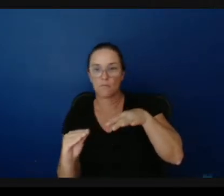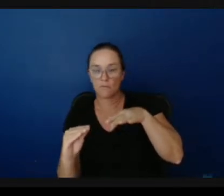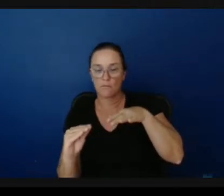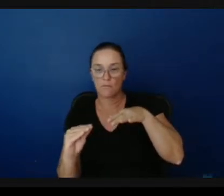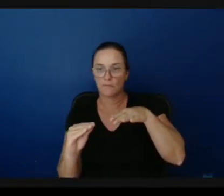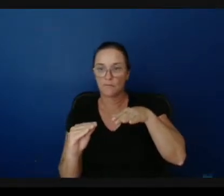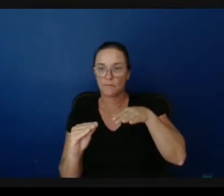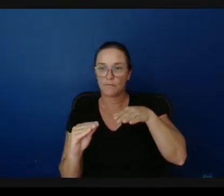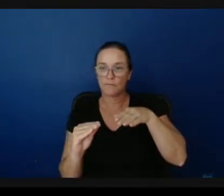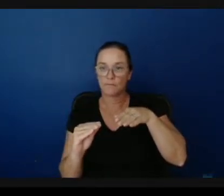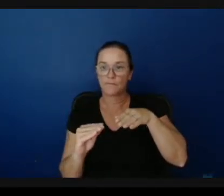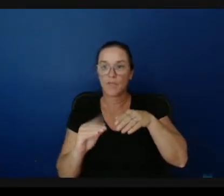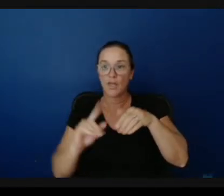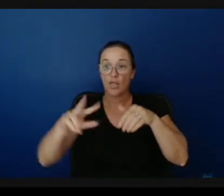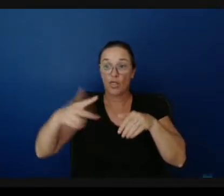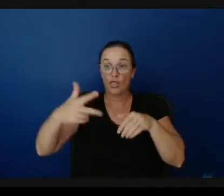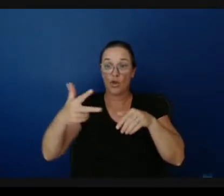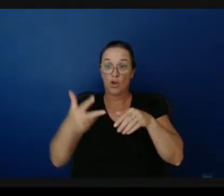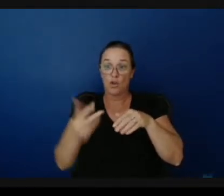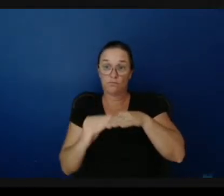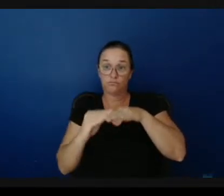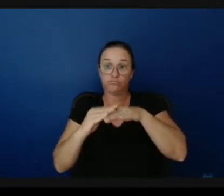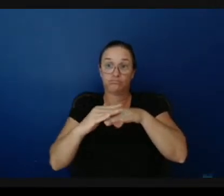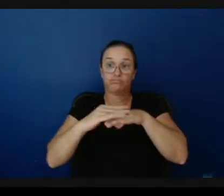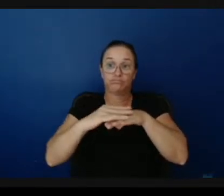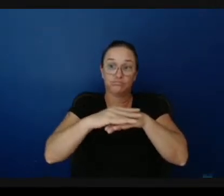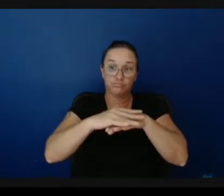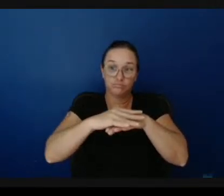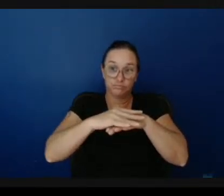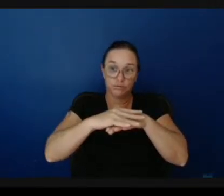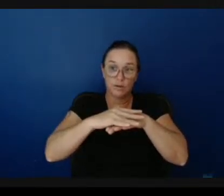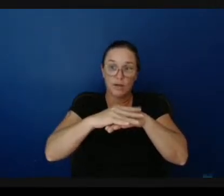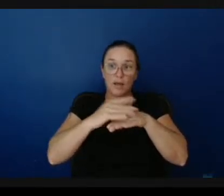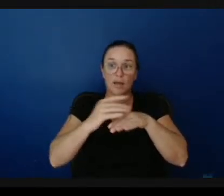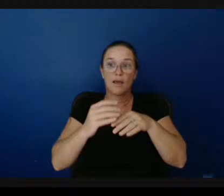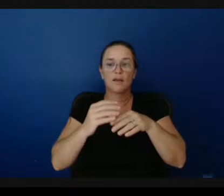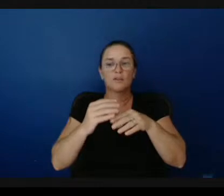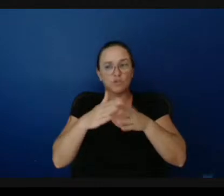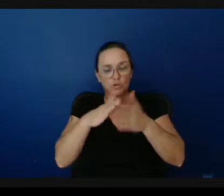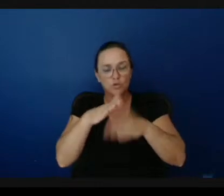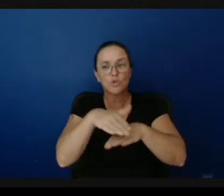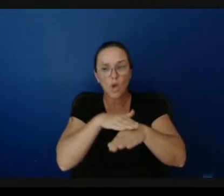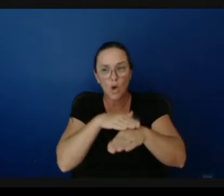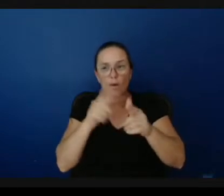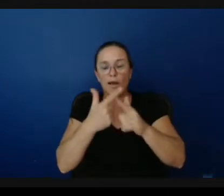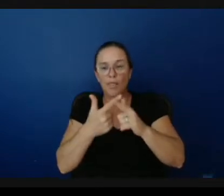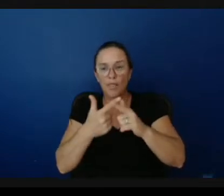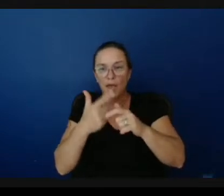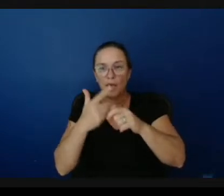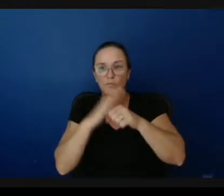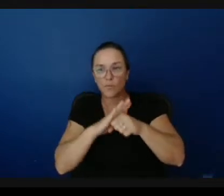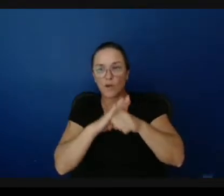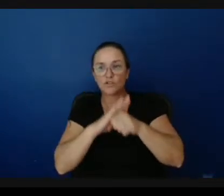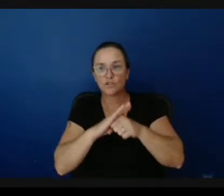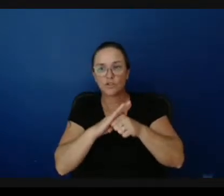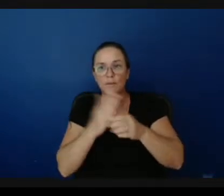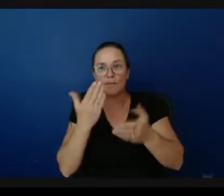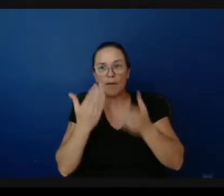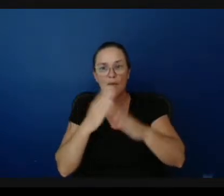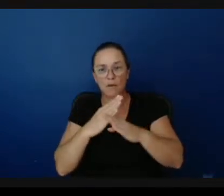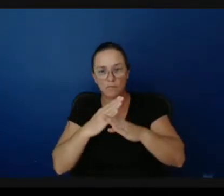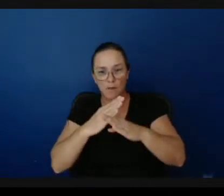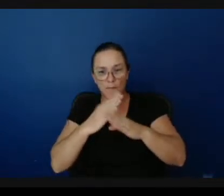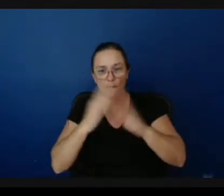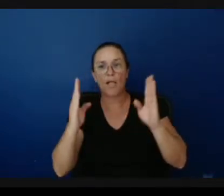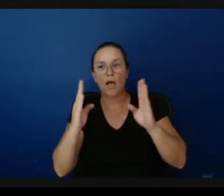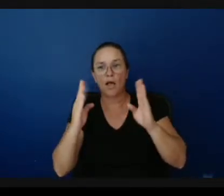third phase begins more quietly, more localized before it ramps up with increased pressure. Maybe the plug is still getting cleared out, and once